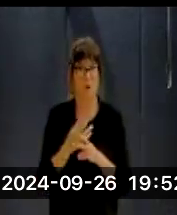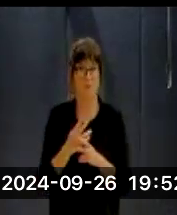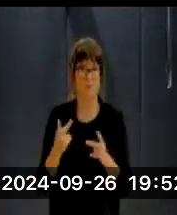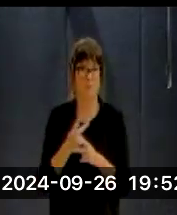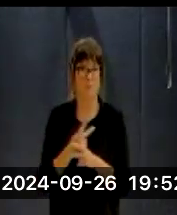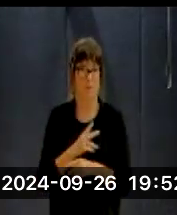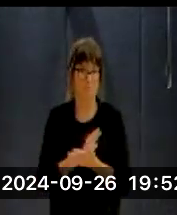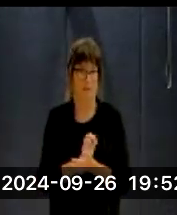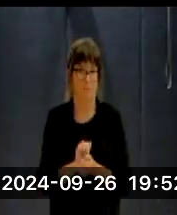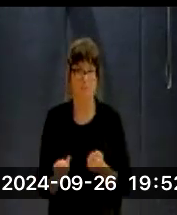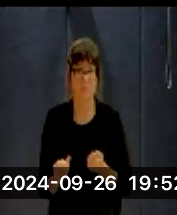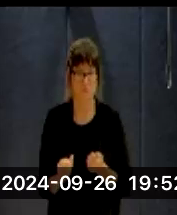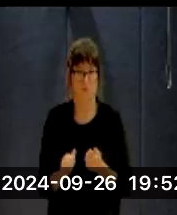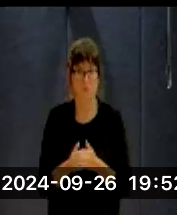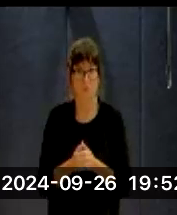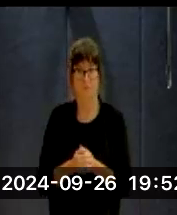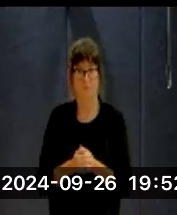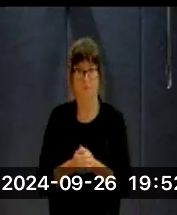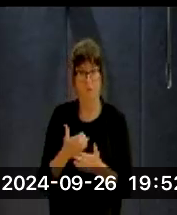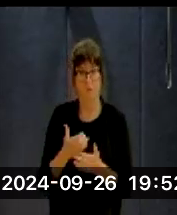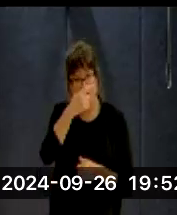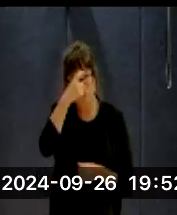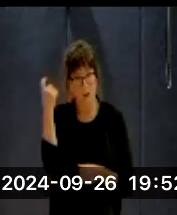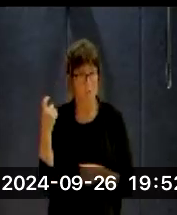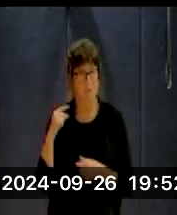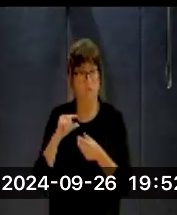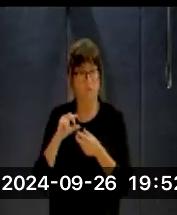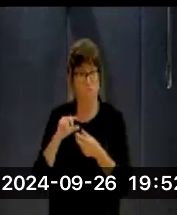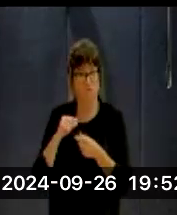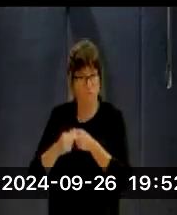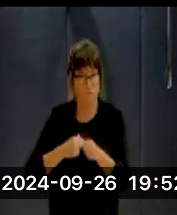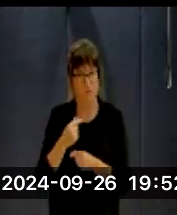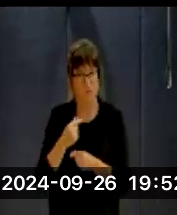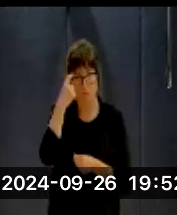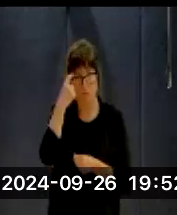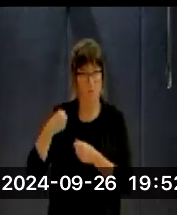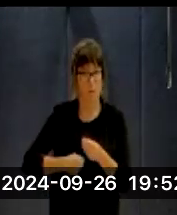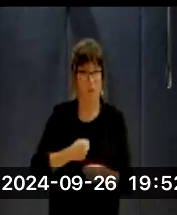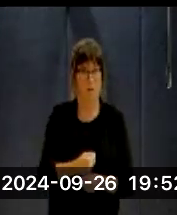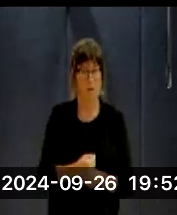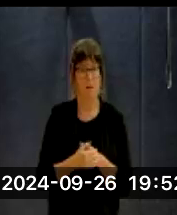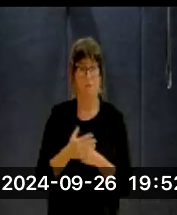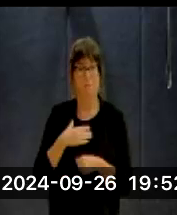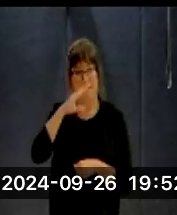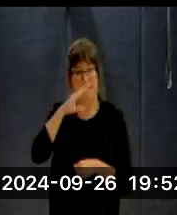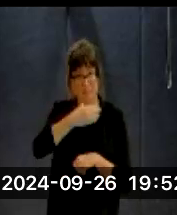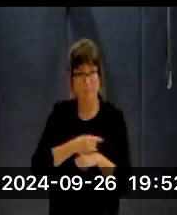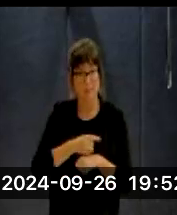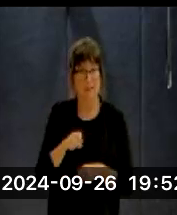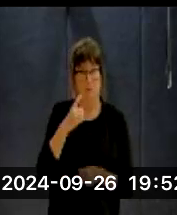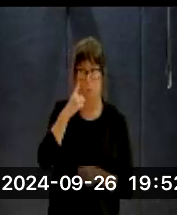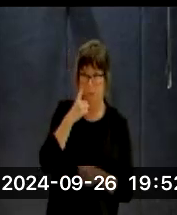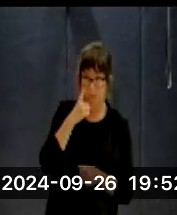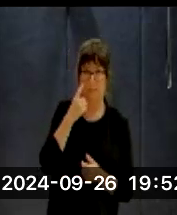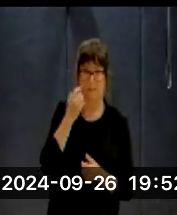damage, and is causing trauma, generational trauma. My son had to witness a